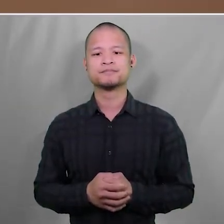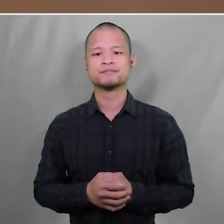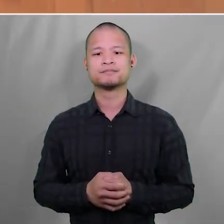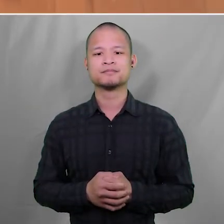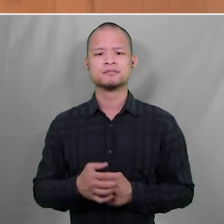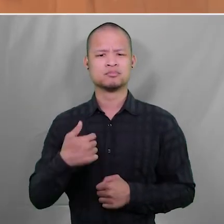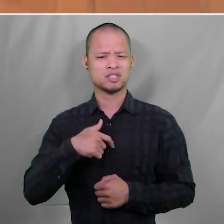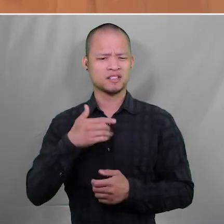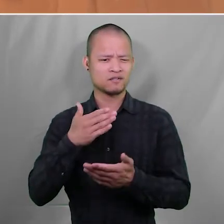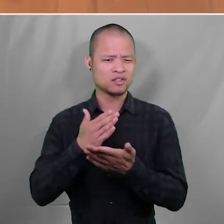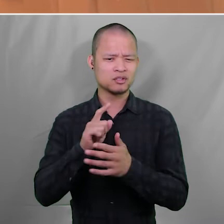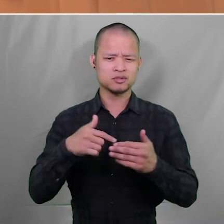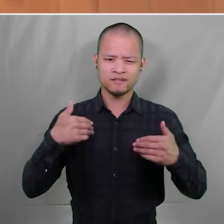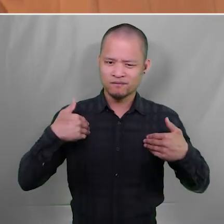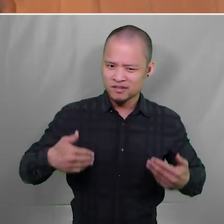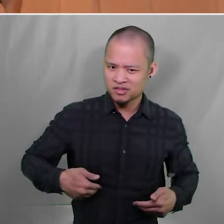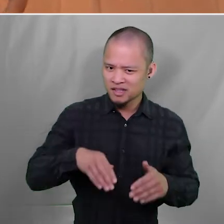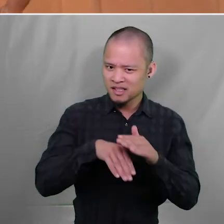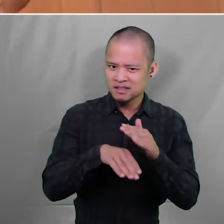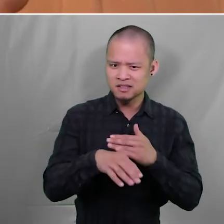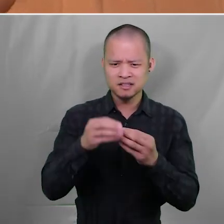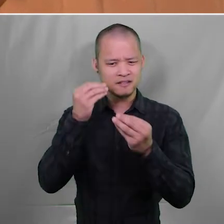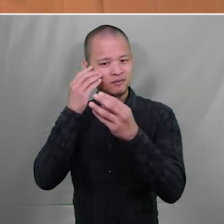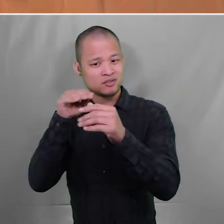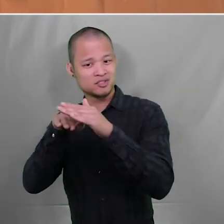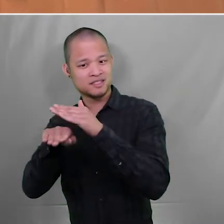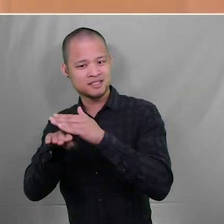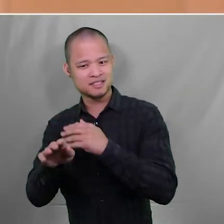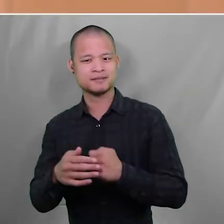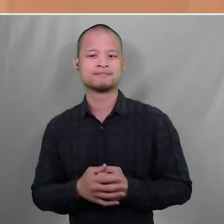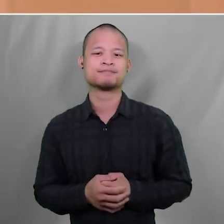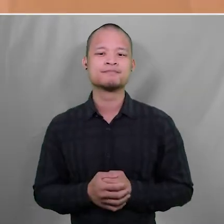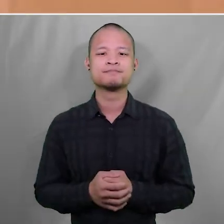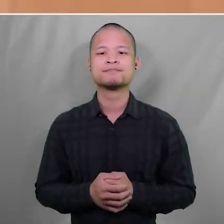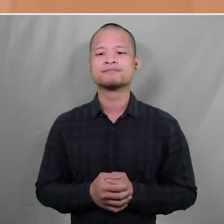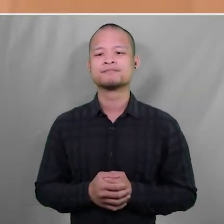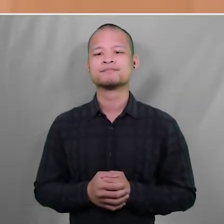We have the right to physical access and information access.